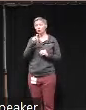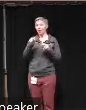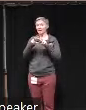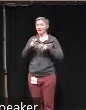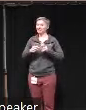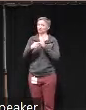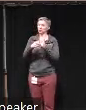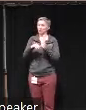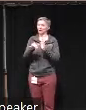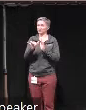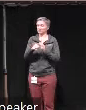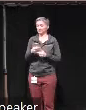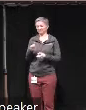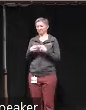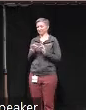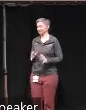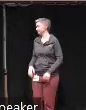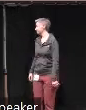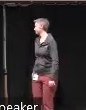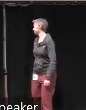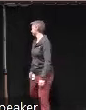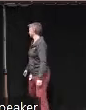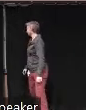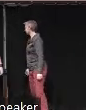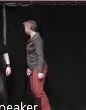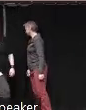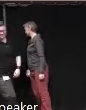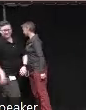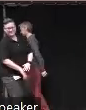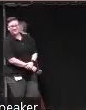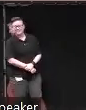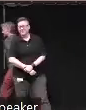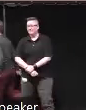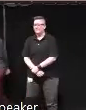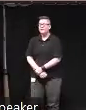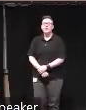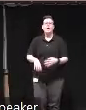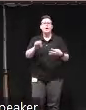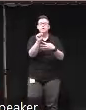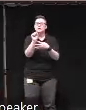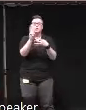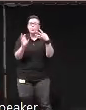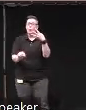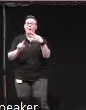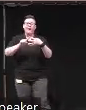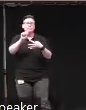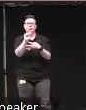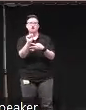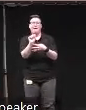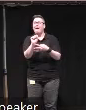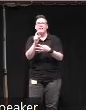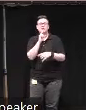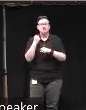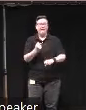well. Our strength that you told us were commitment to high